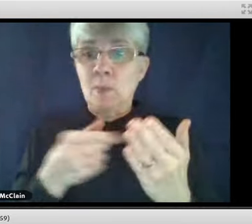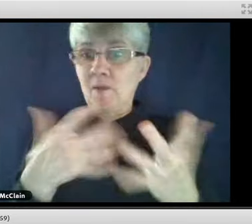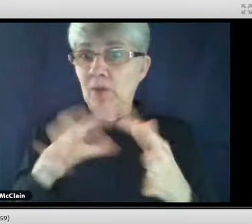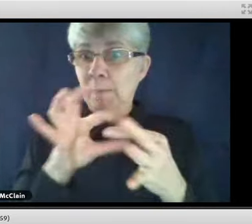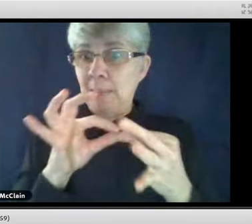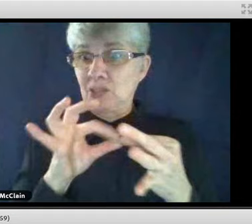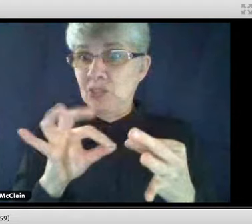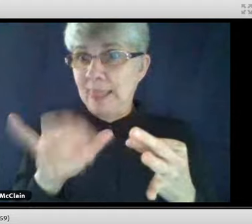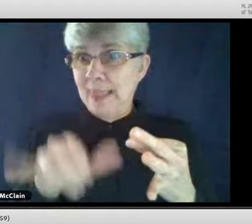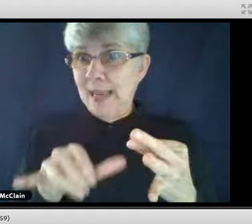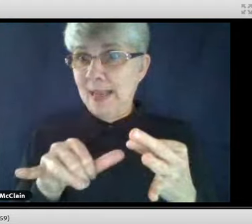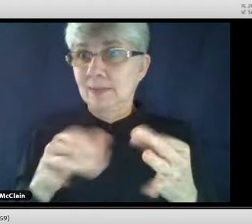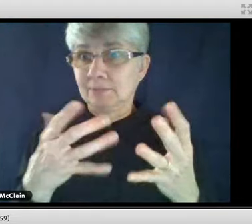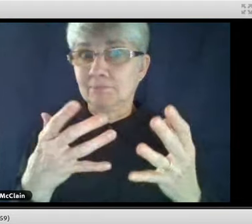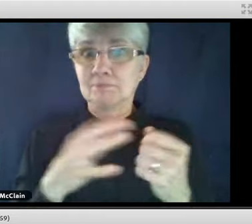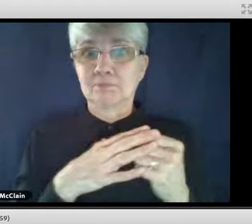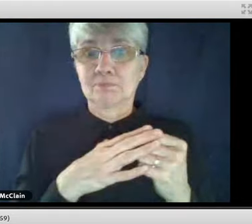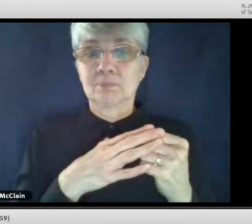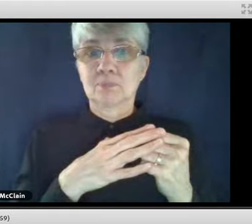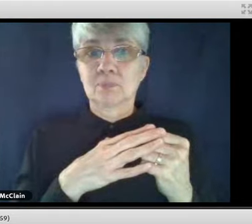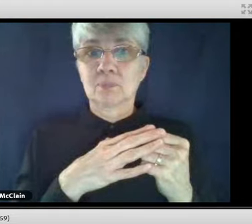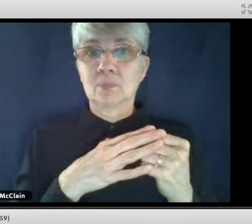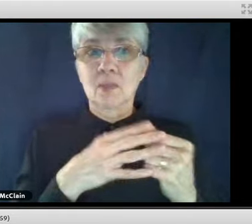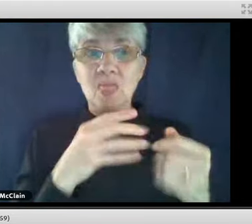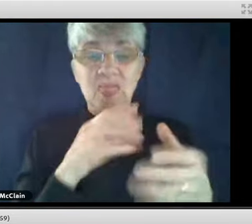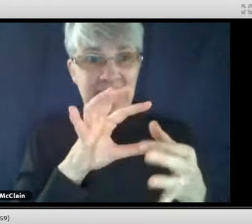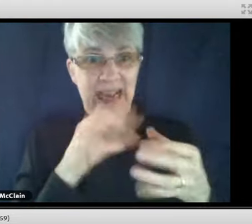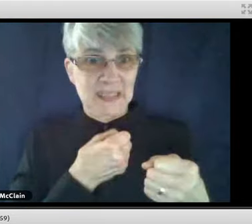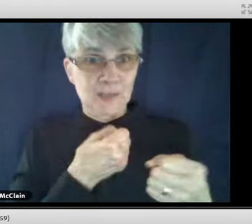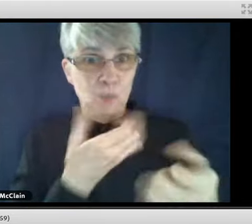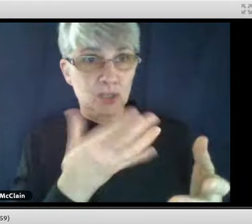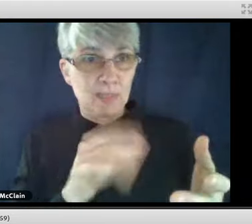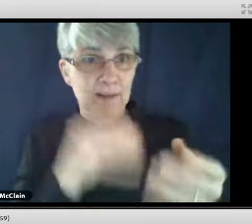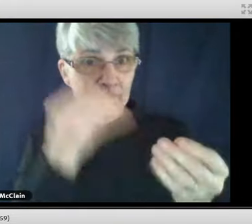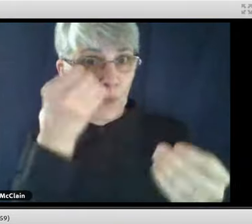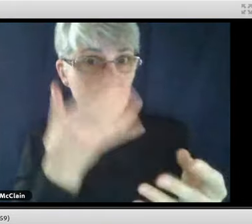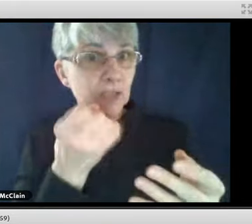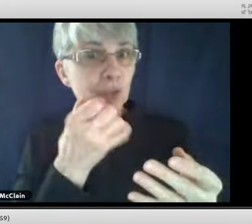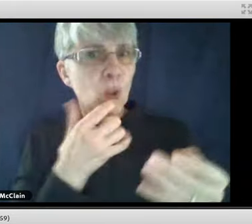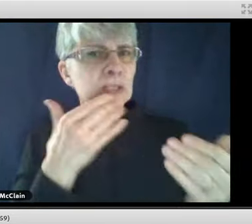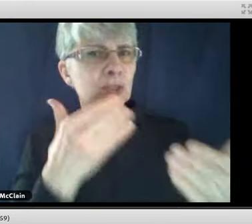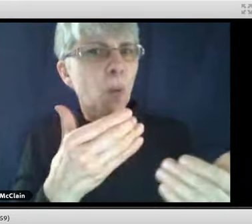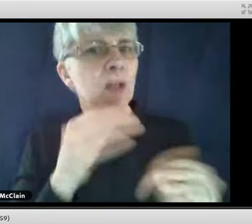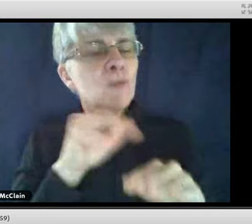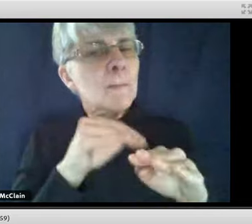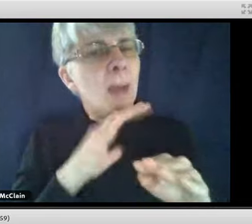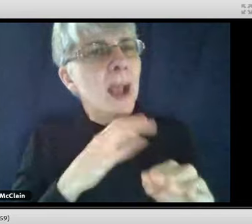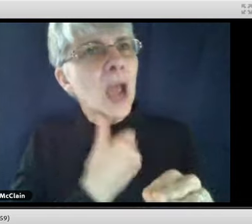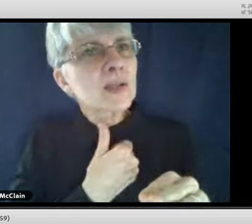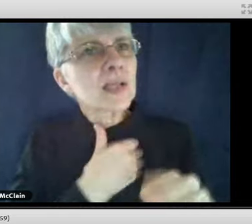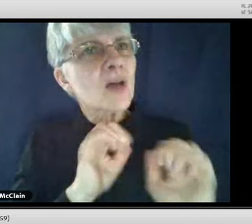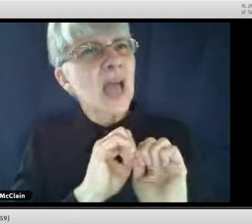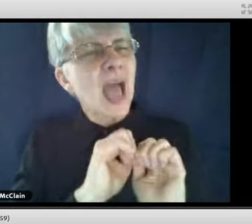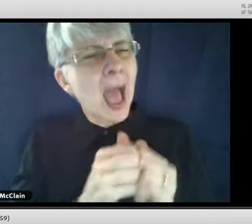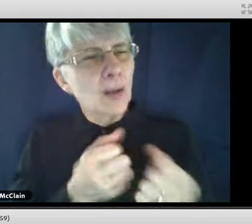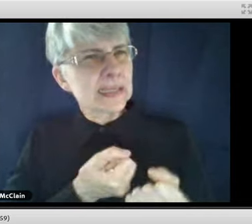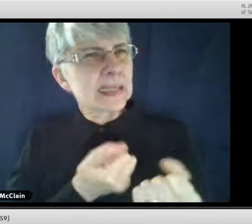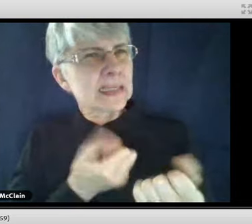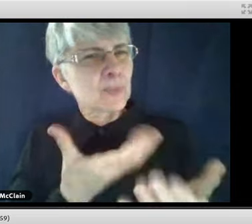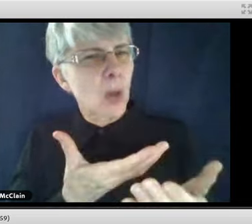mentioned the expression information. So let's remind ourselves, how is this